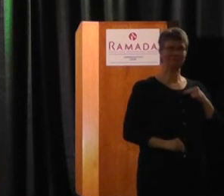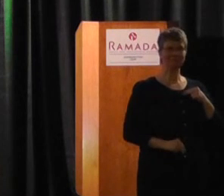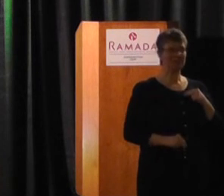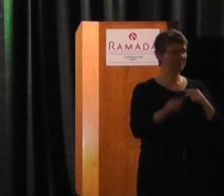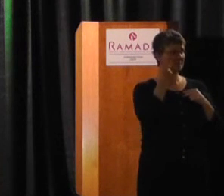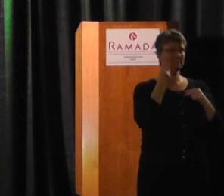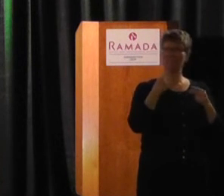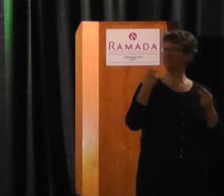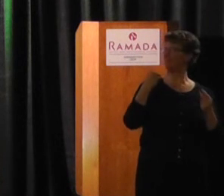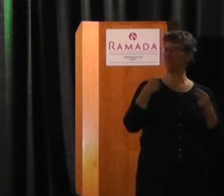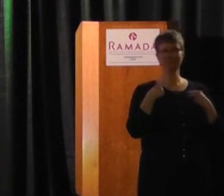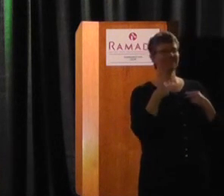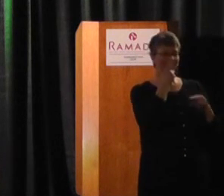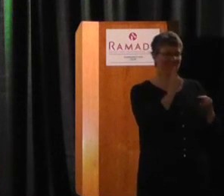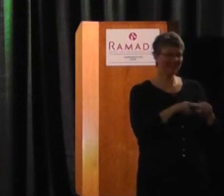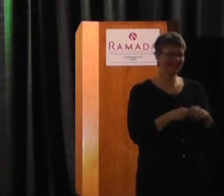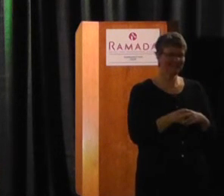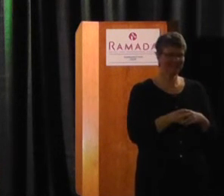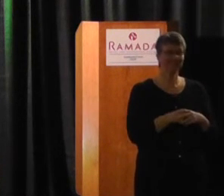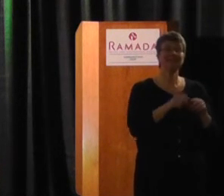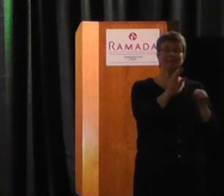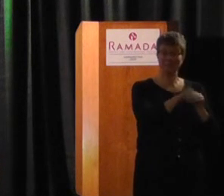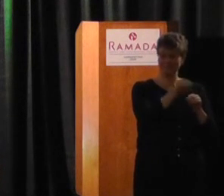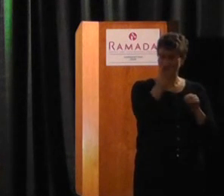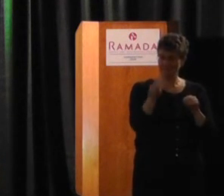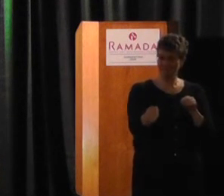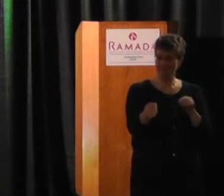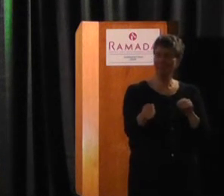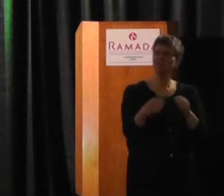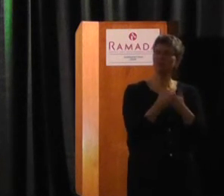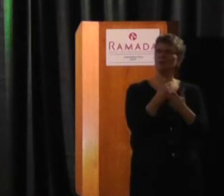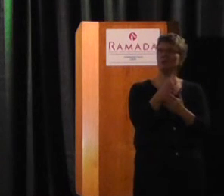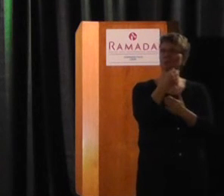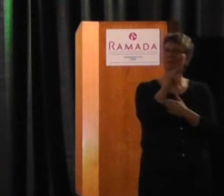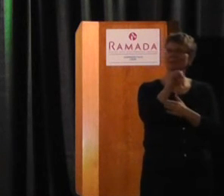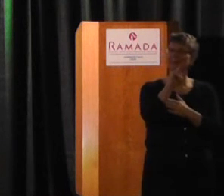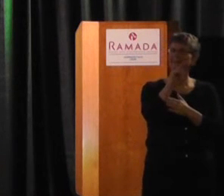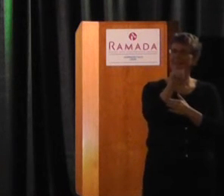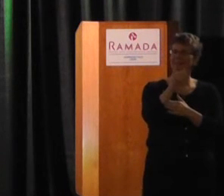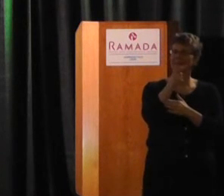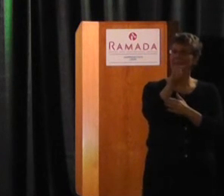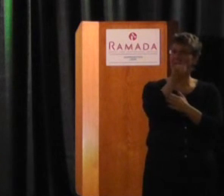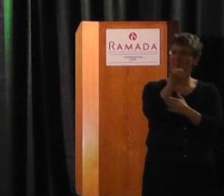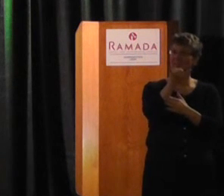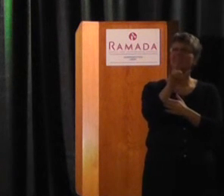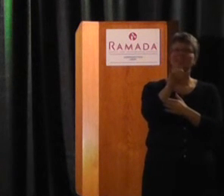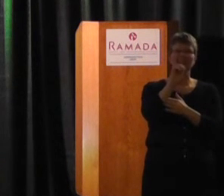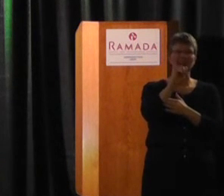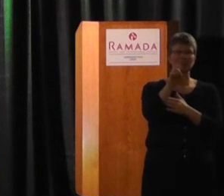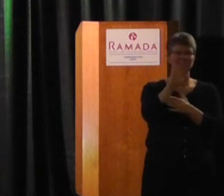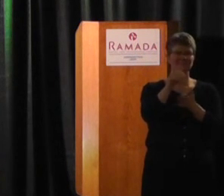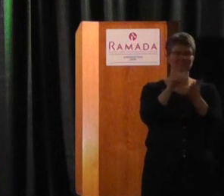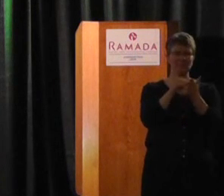fun. Next, the work was shown in downtown Edmonton in our new gallery space in City Centre Mall. This time, the show